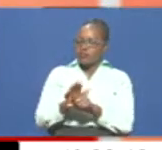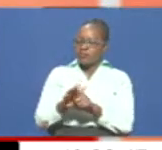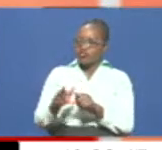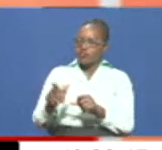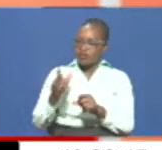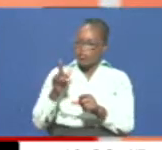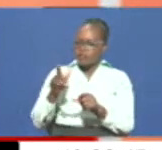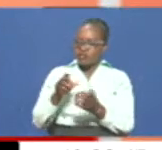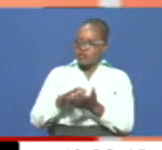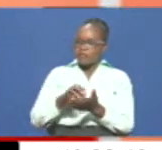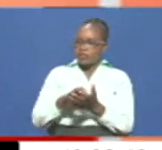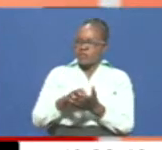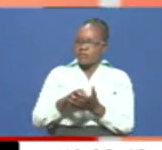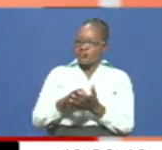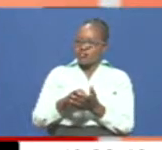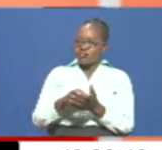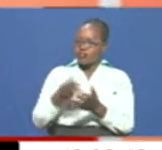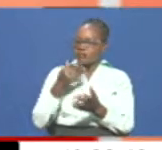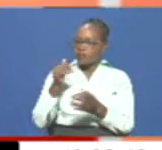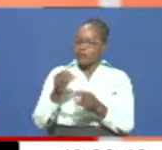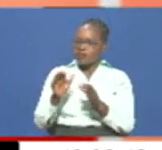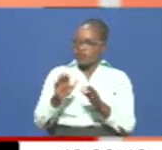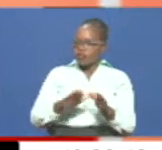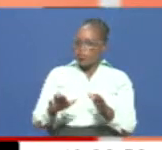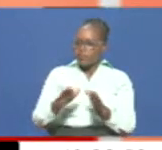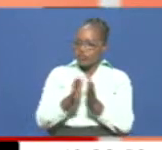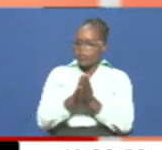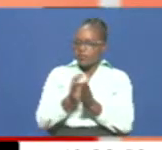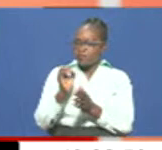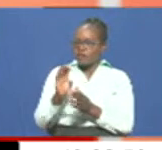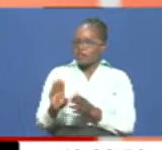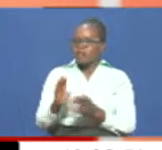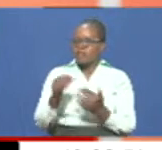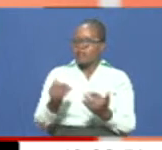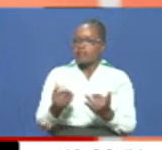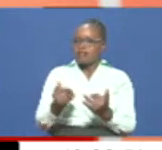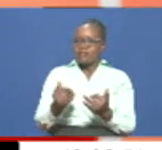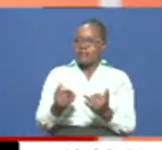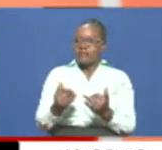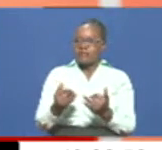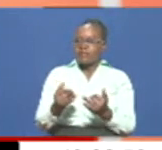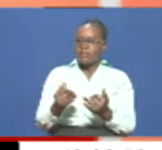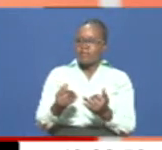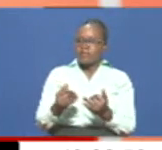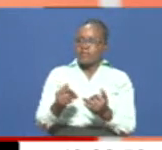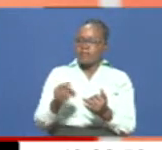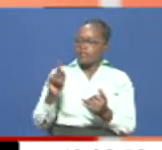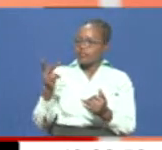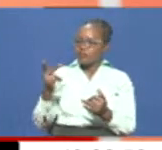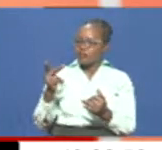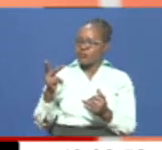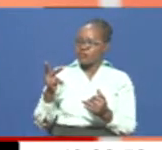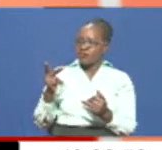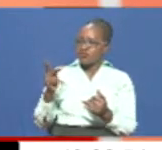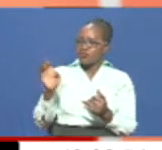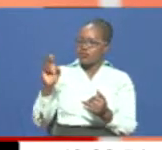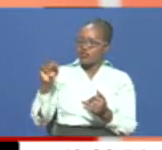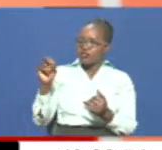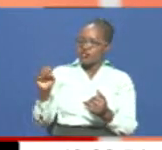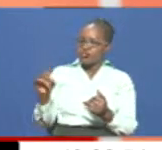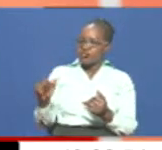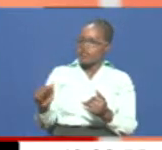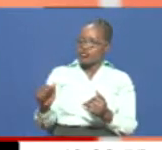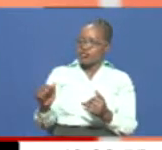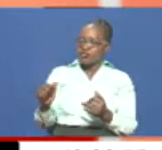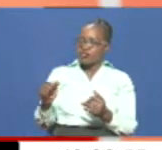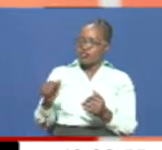much better place to be. The only federation which now we can talk of the legal status is Kenya Squash. Mm-hmm. And Kenya Squash, since this discussions